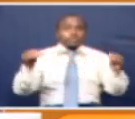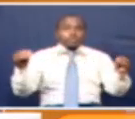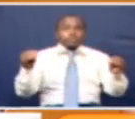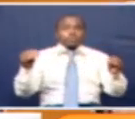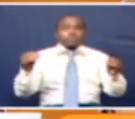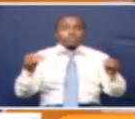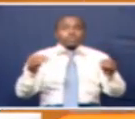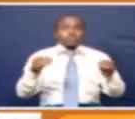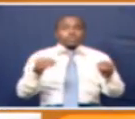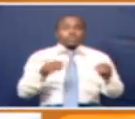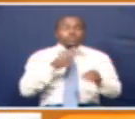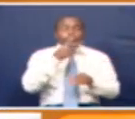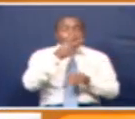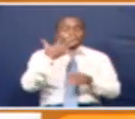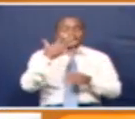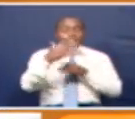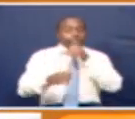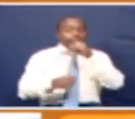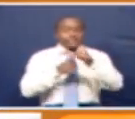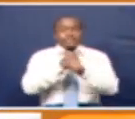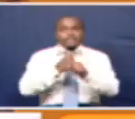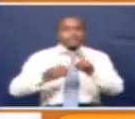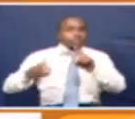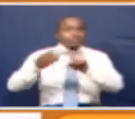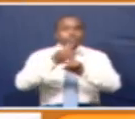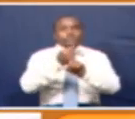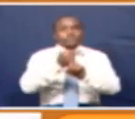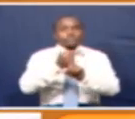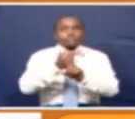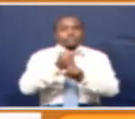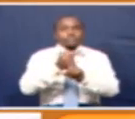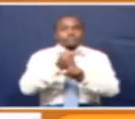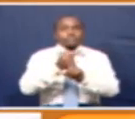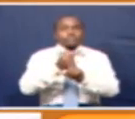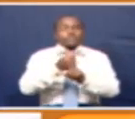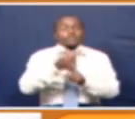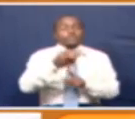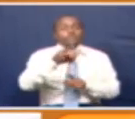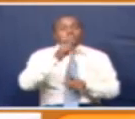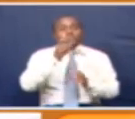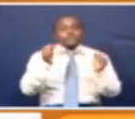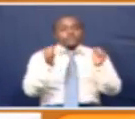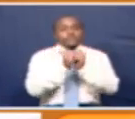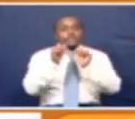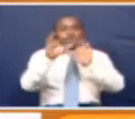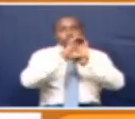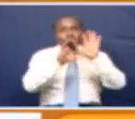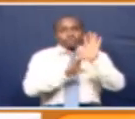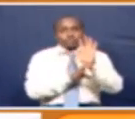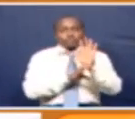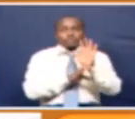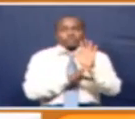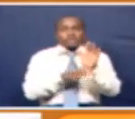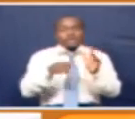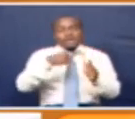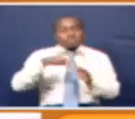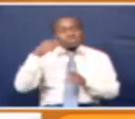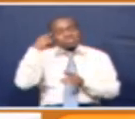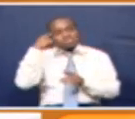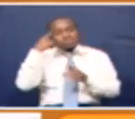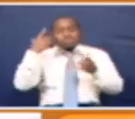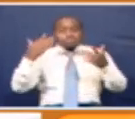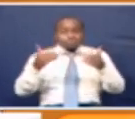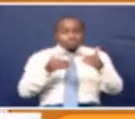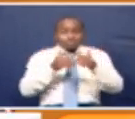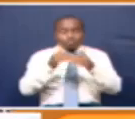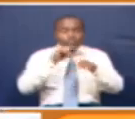took 25 years to realize this, or more, to realize the 2010 constitution. And we thought we were just about to get the